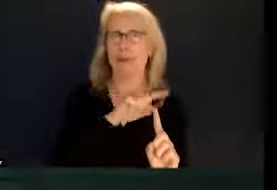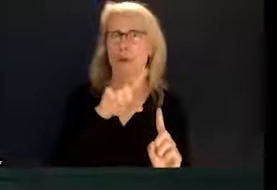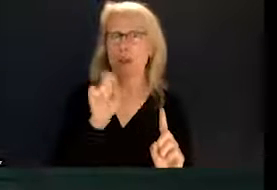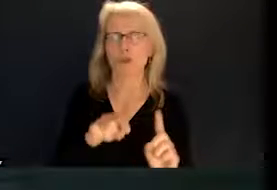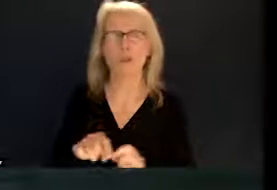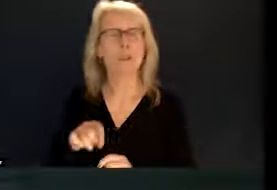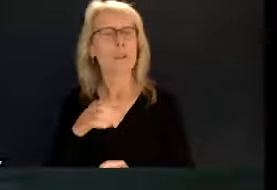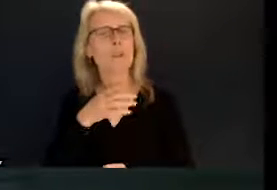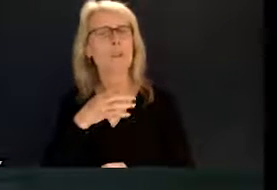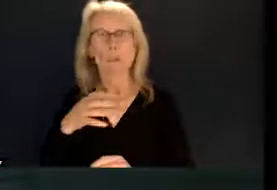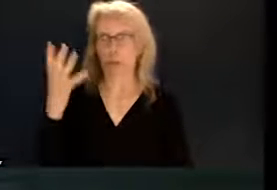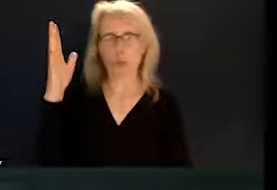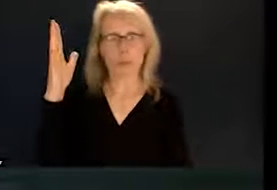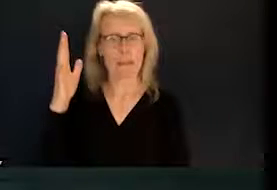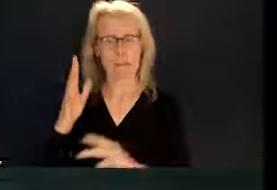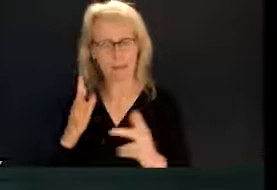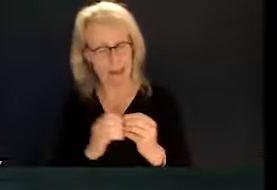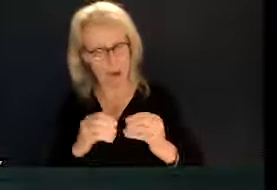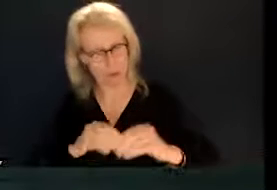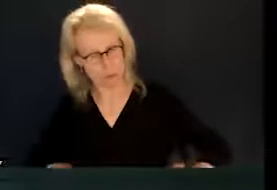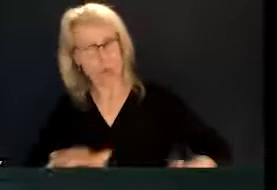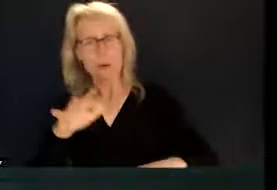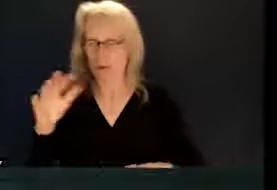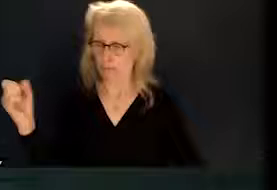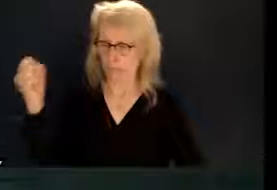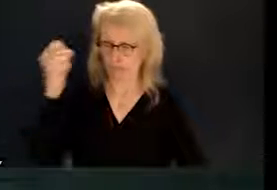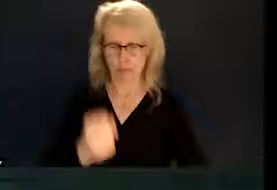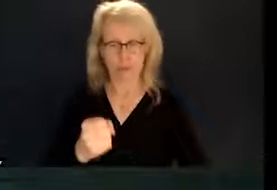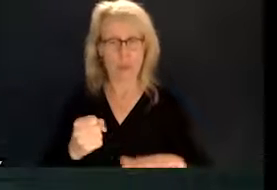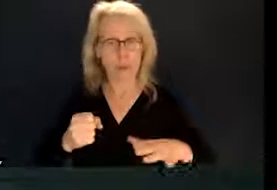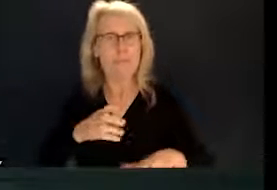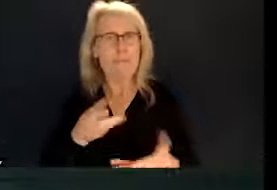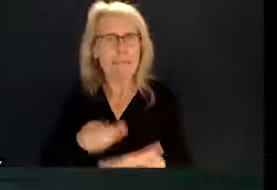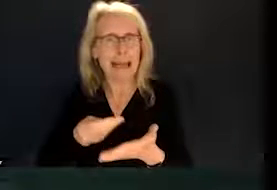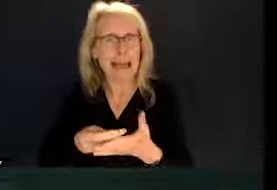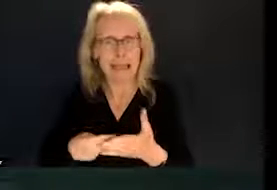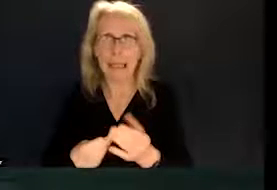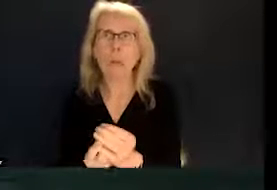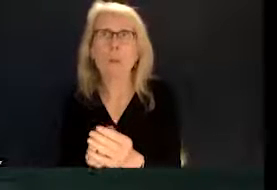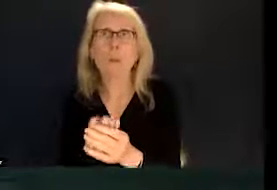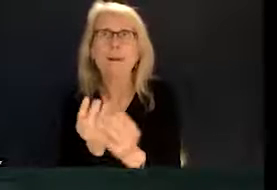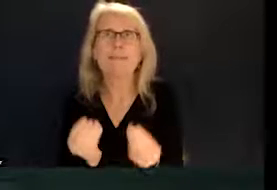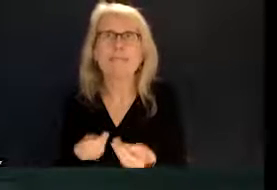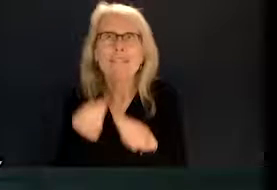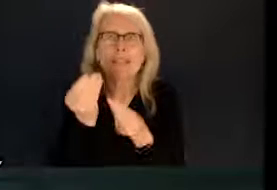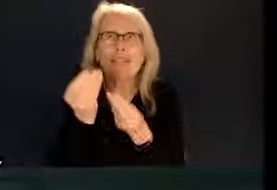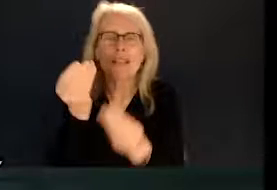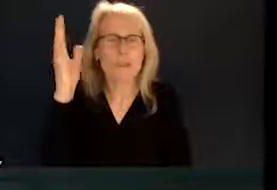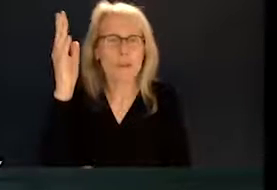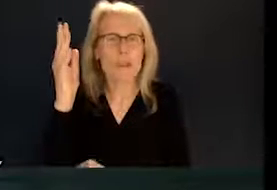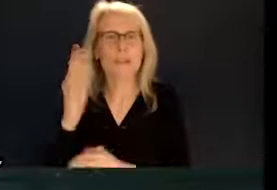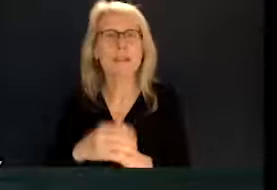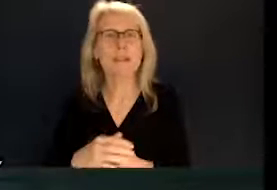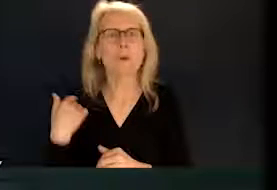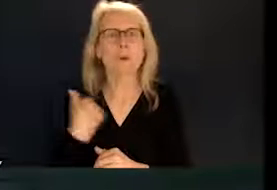trees grow on money? I'm going to have you follow the trees in this next set of slides. I'm going to be Groot. Y'all are going to be Groot. We are going to